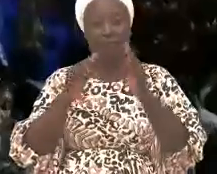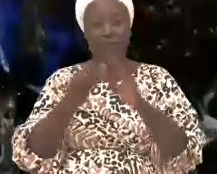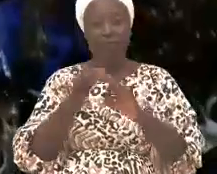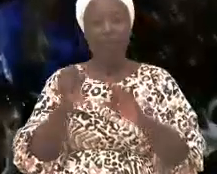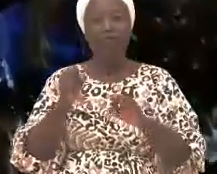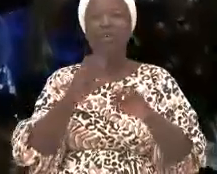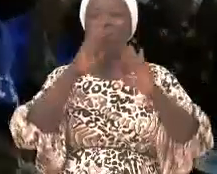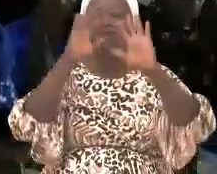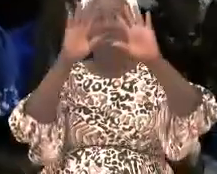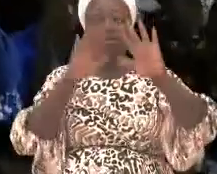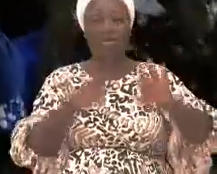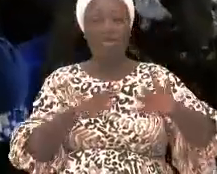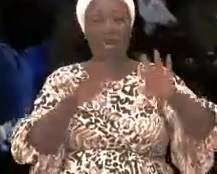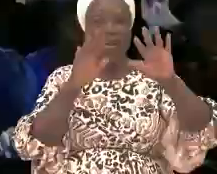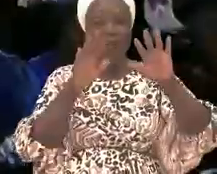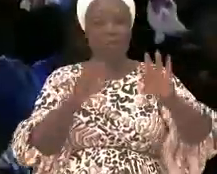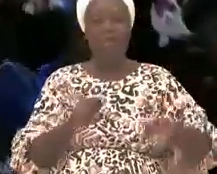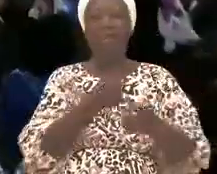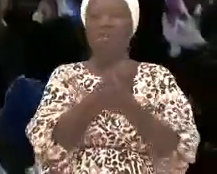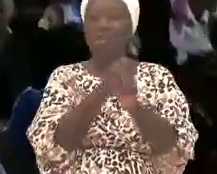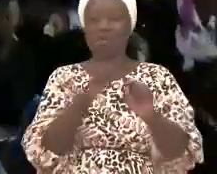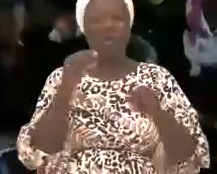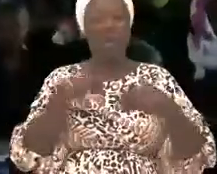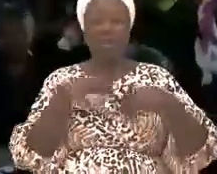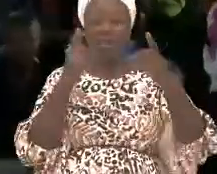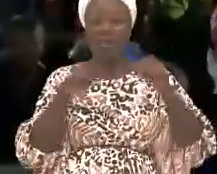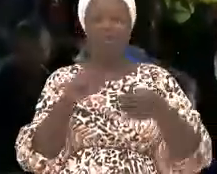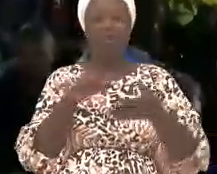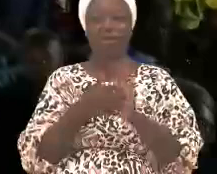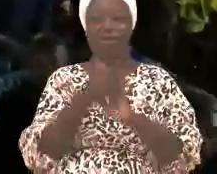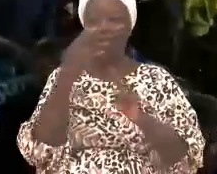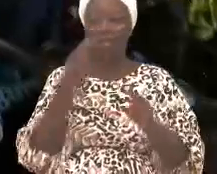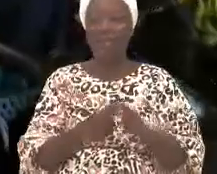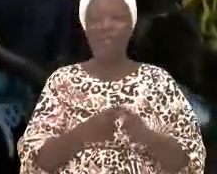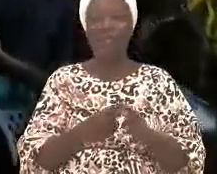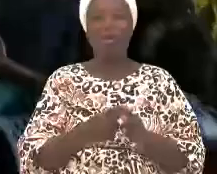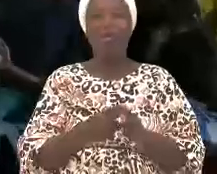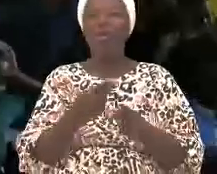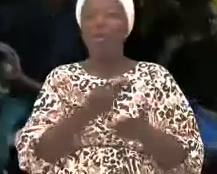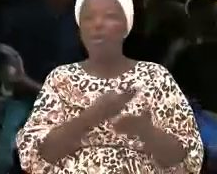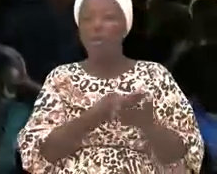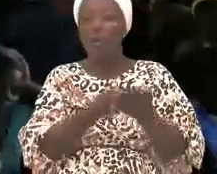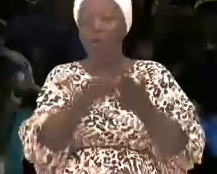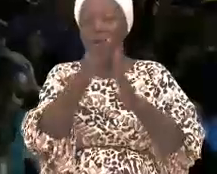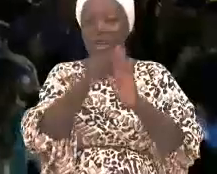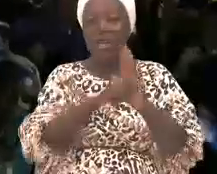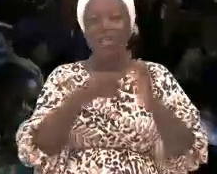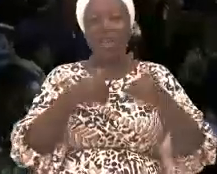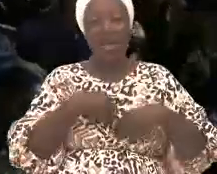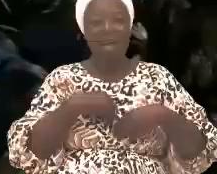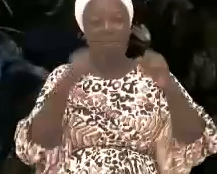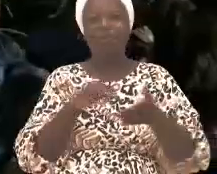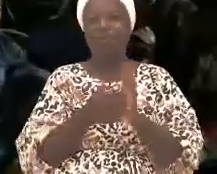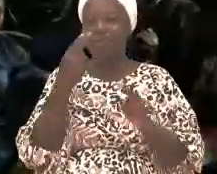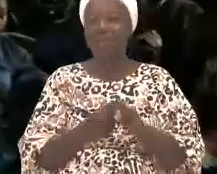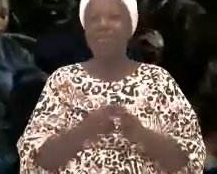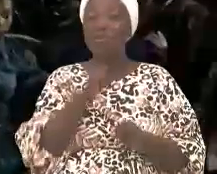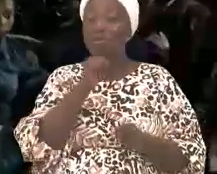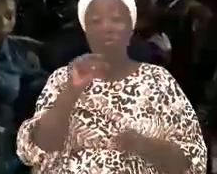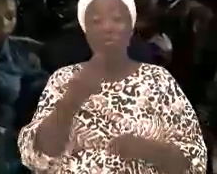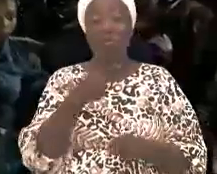showers. Salvation has come. Holiness has come. Not only